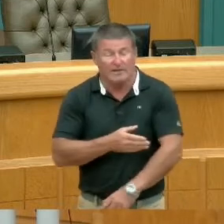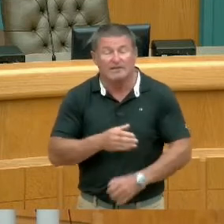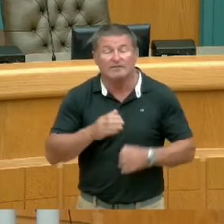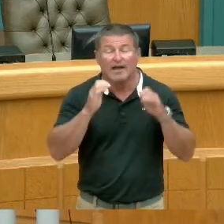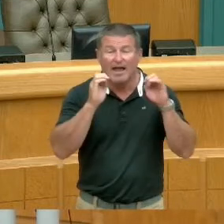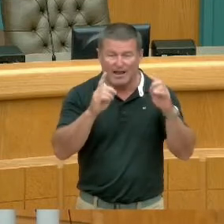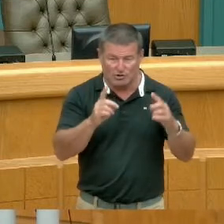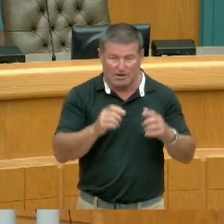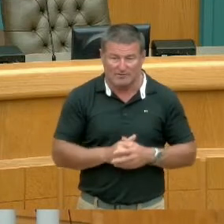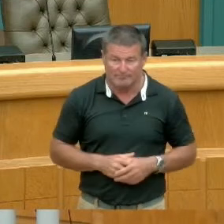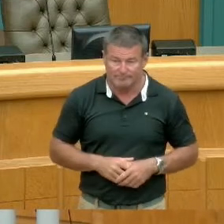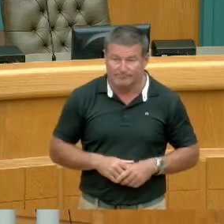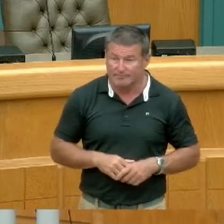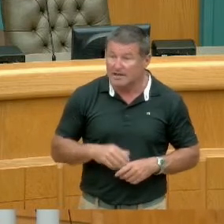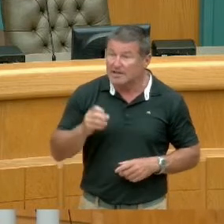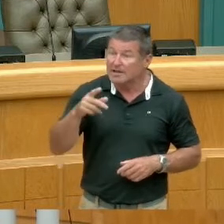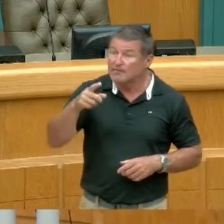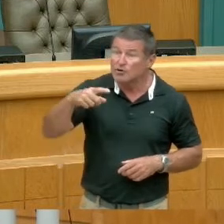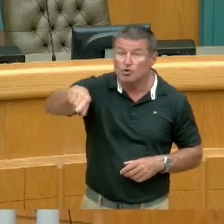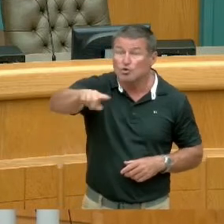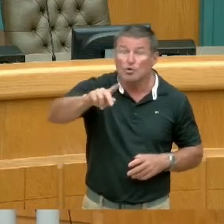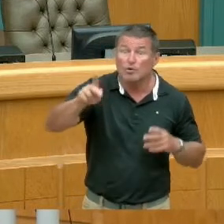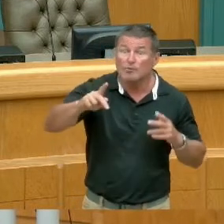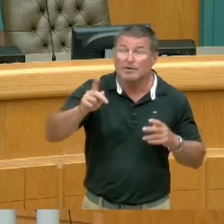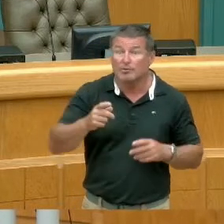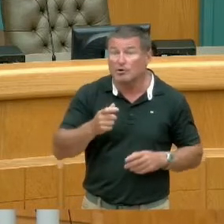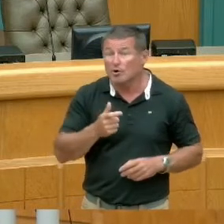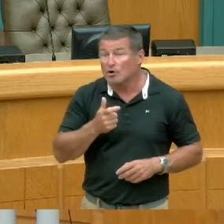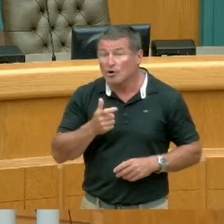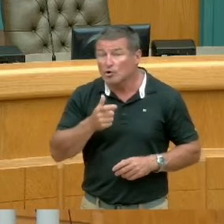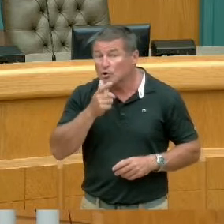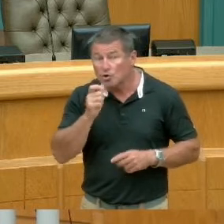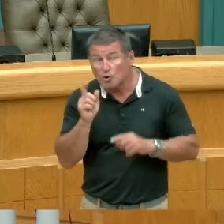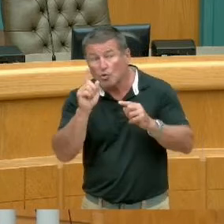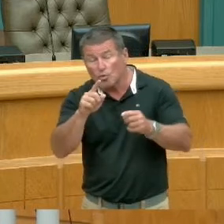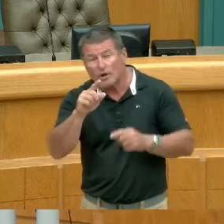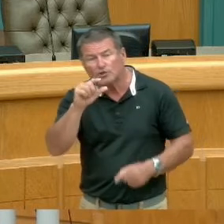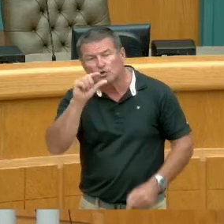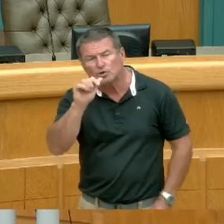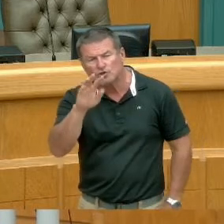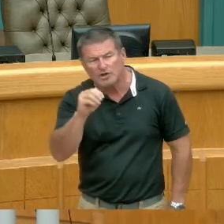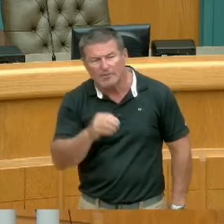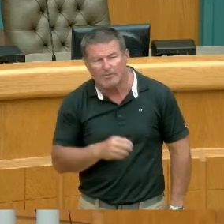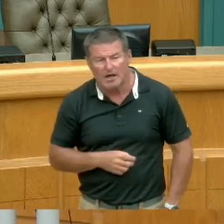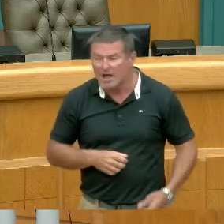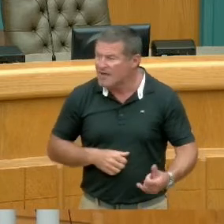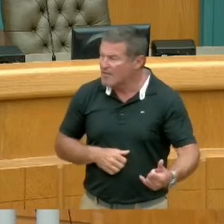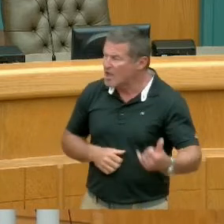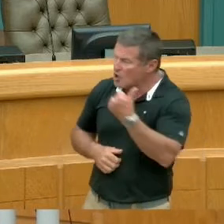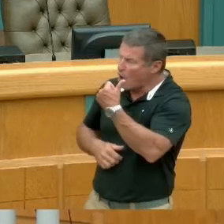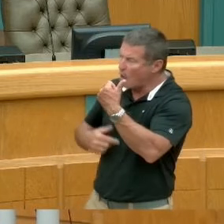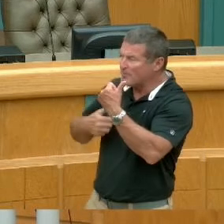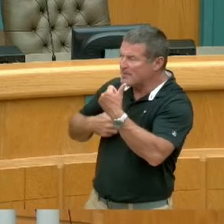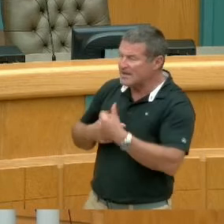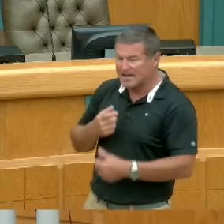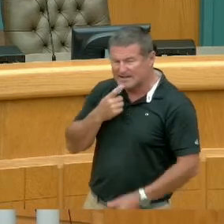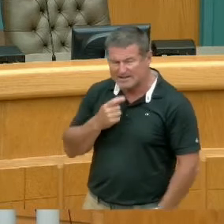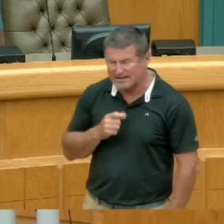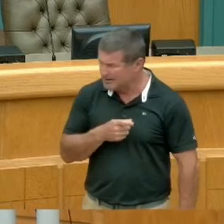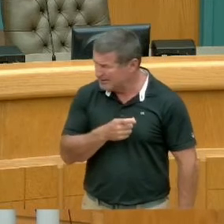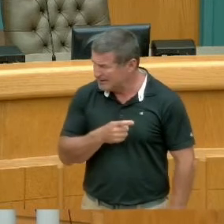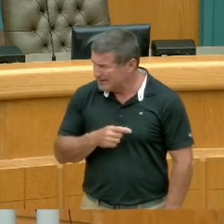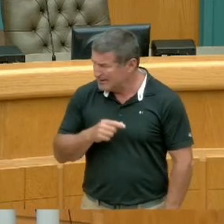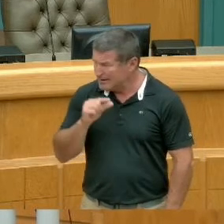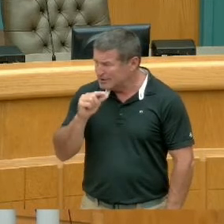are today, at the constituent who was at that gym and called me and told me the gym staff basically had only received part